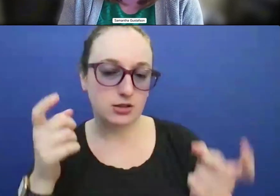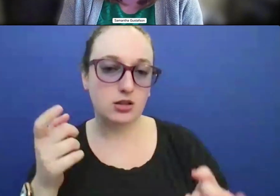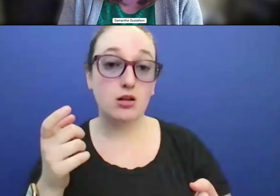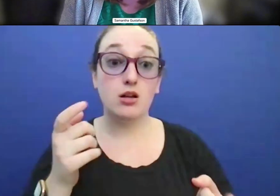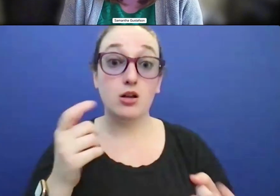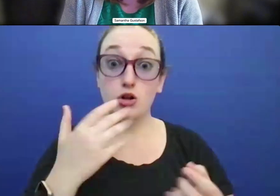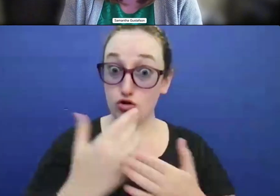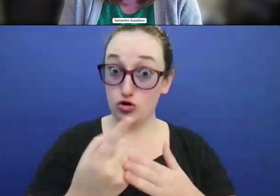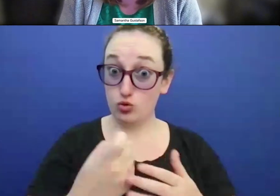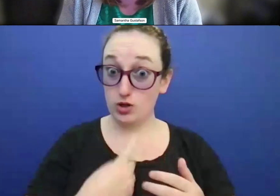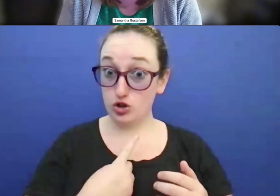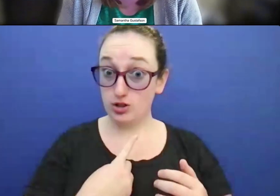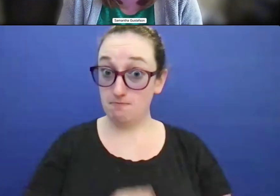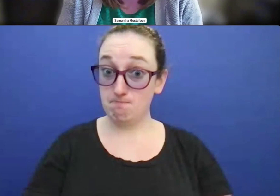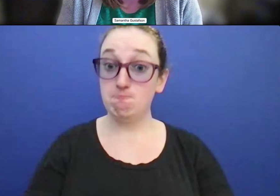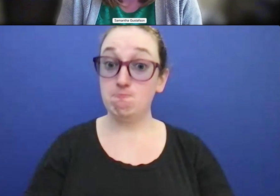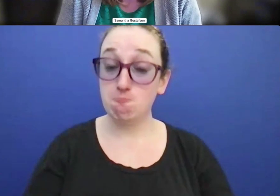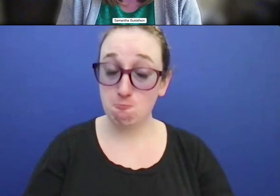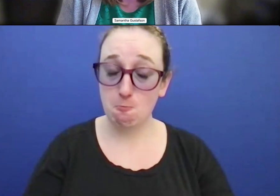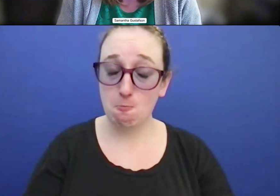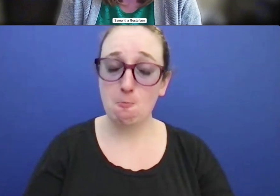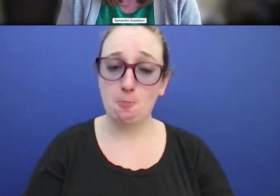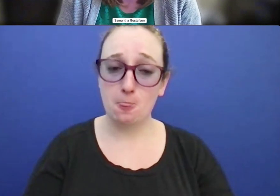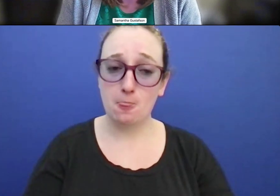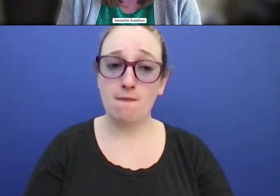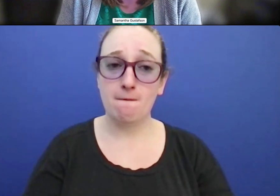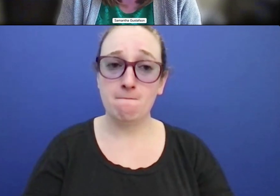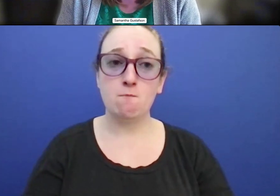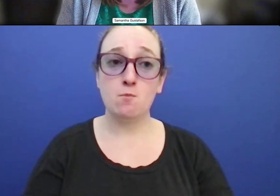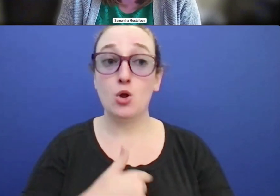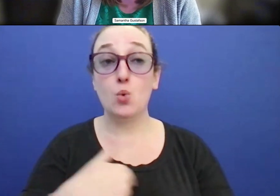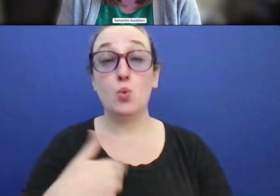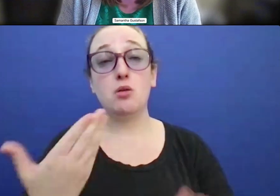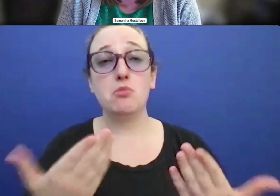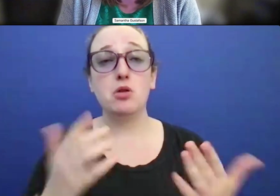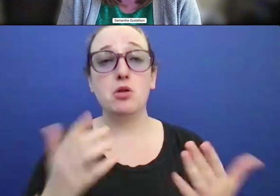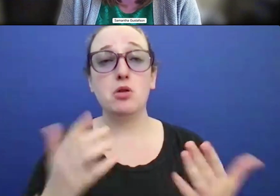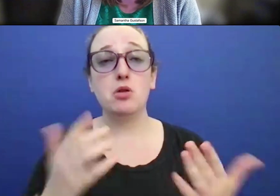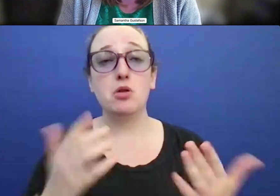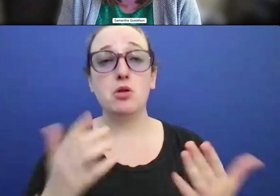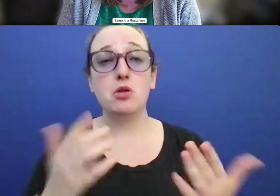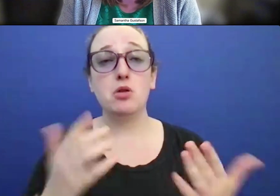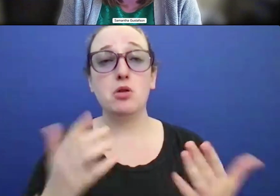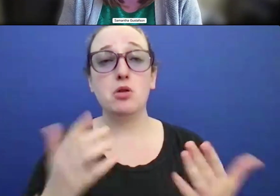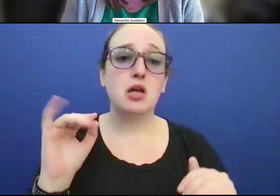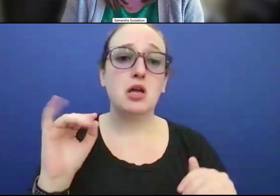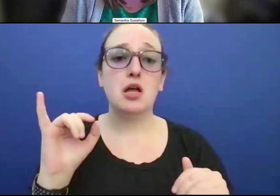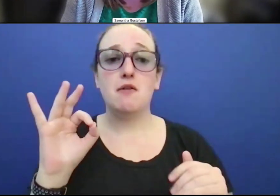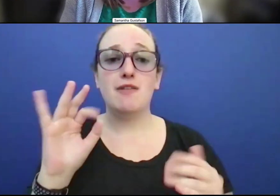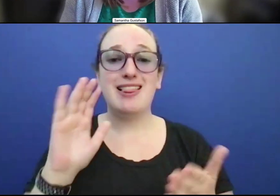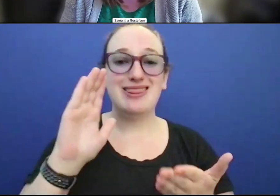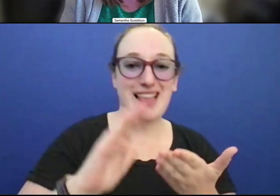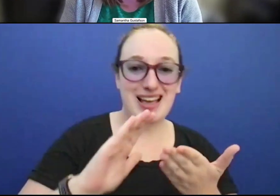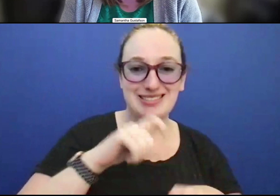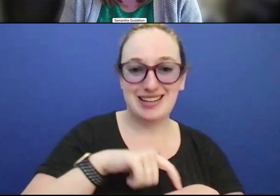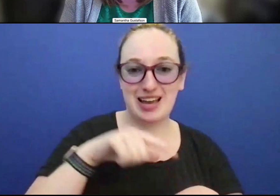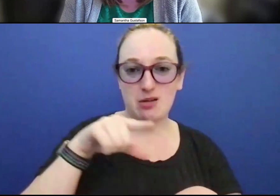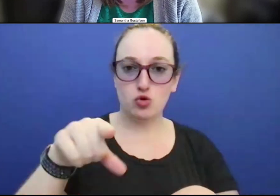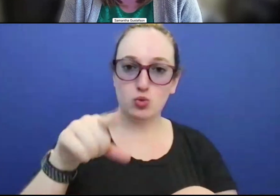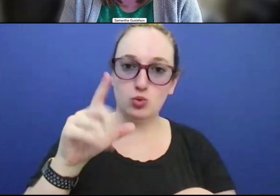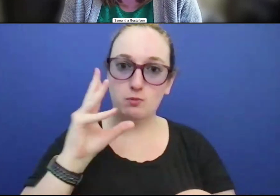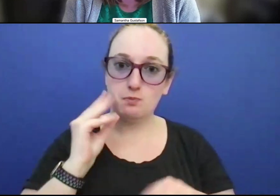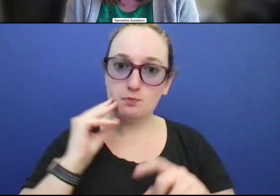question. Affects user listening effort. So we might expect that the less time someone has